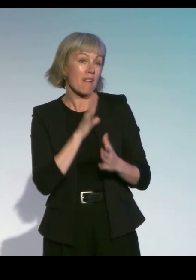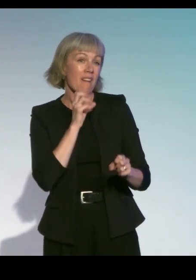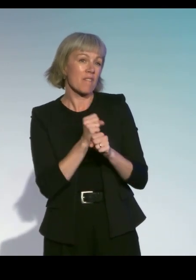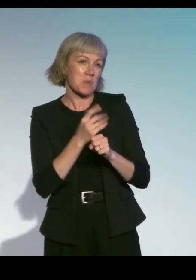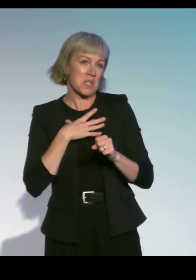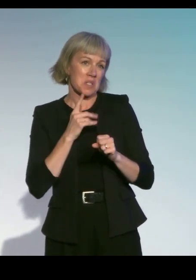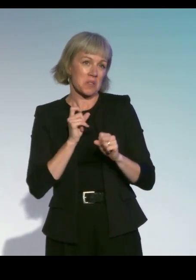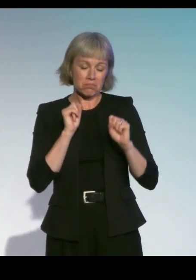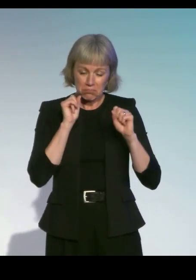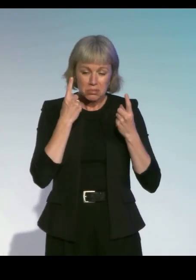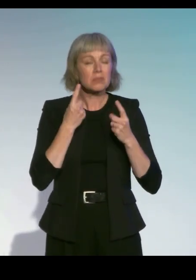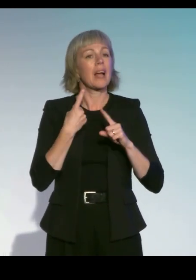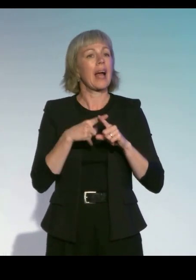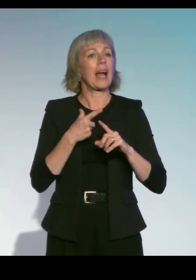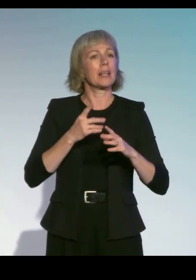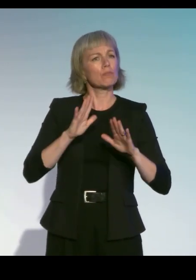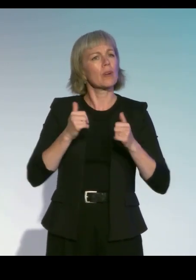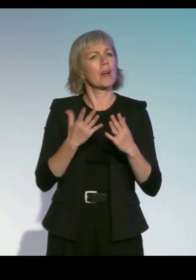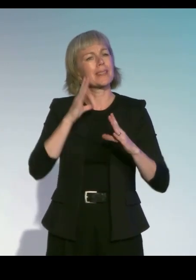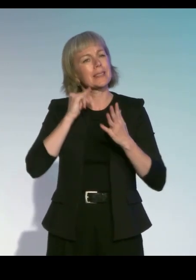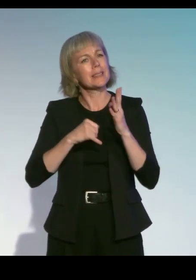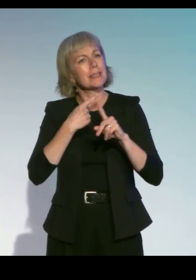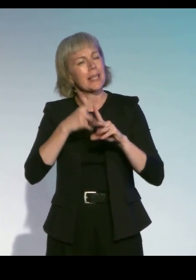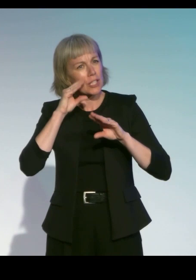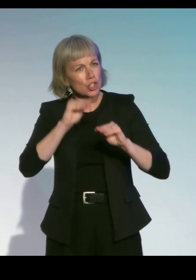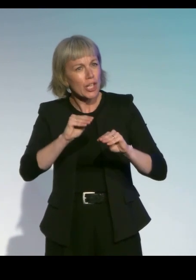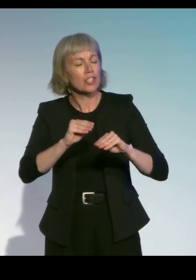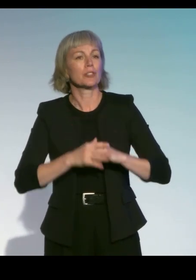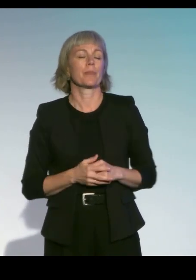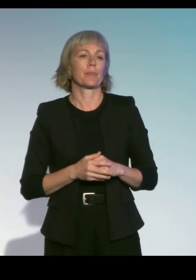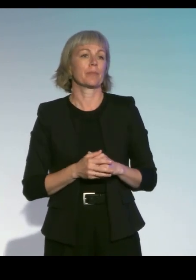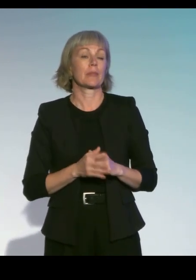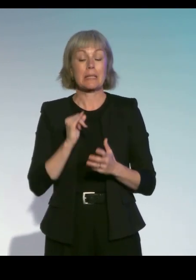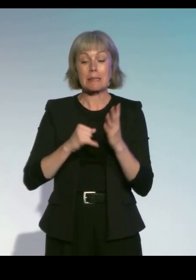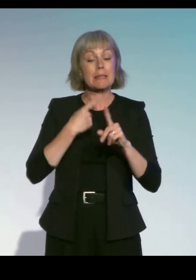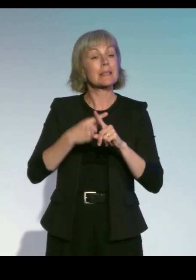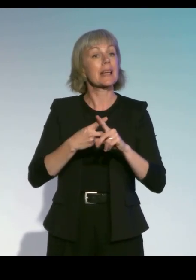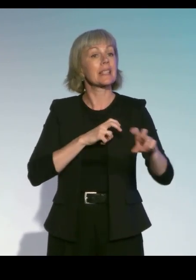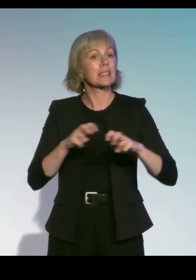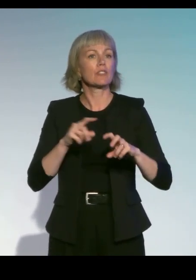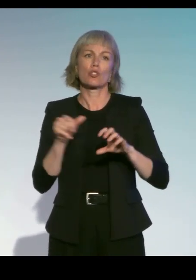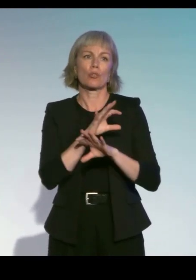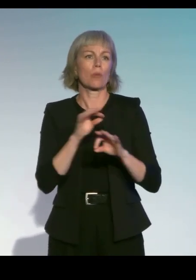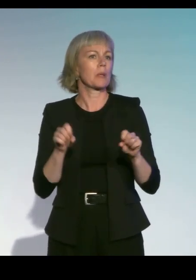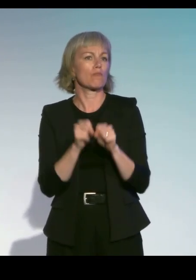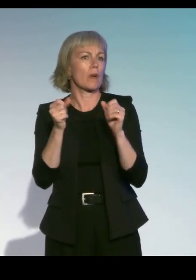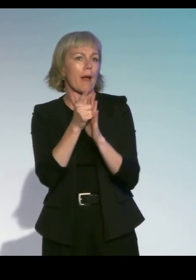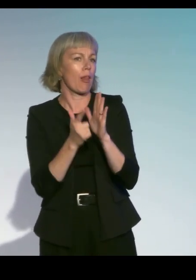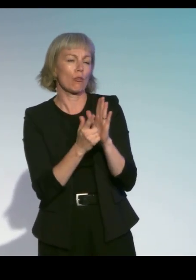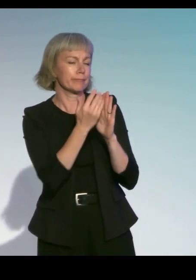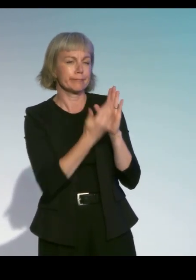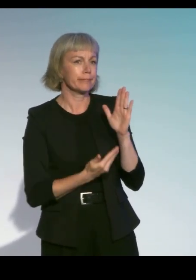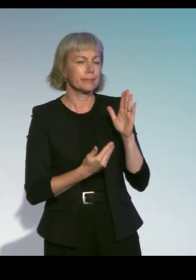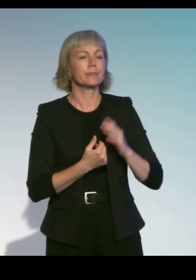culturally relevant sex education. Governments need to decriminalise sexual activity, repeal laws that